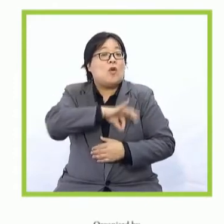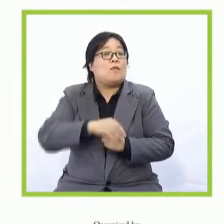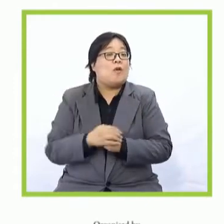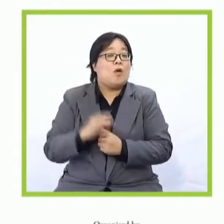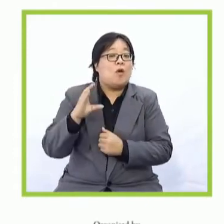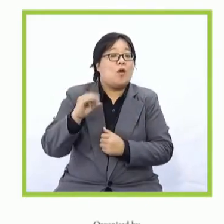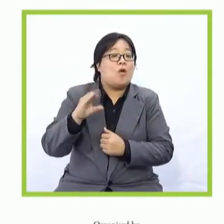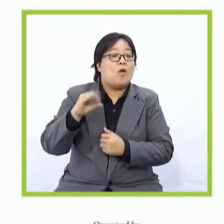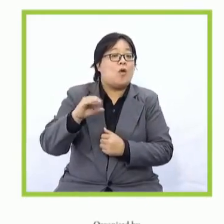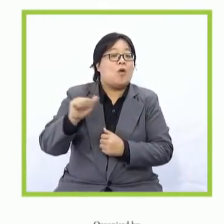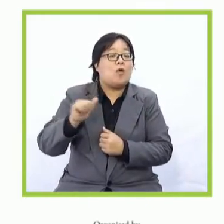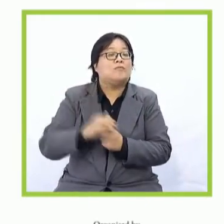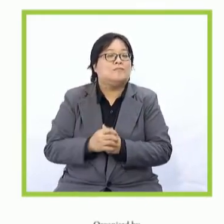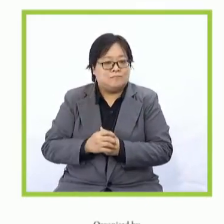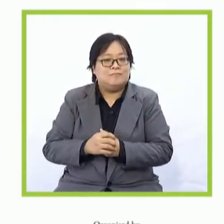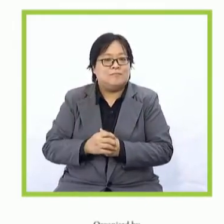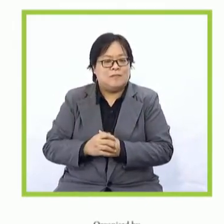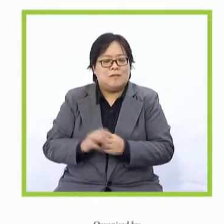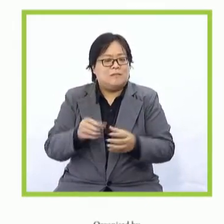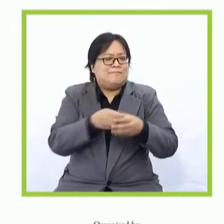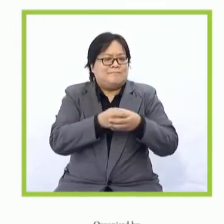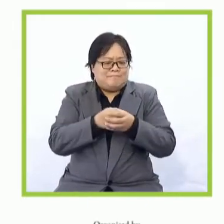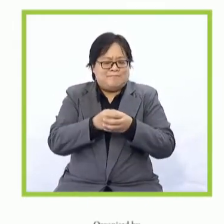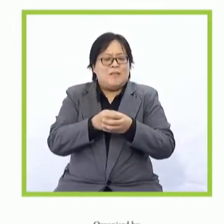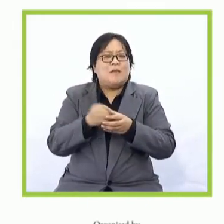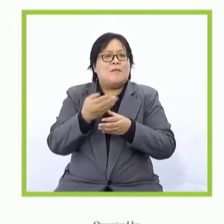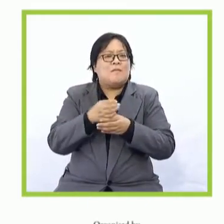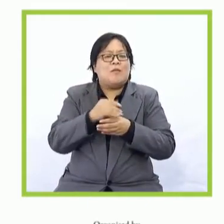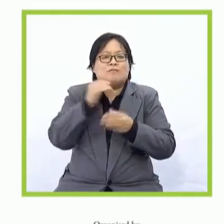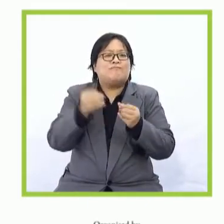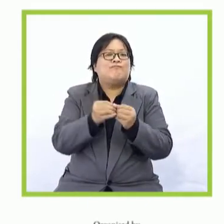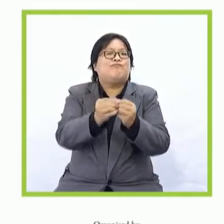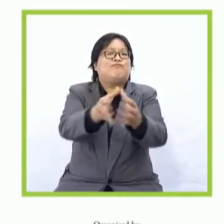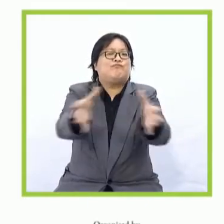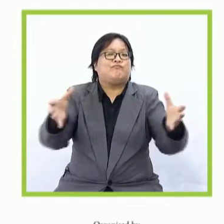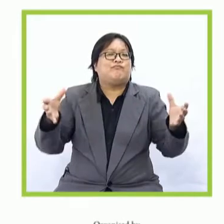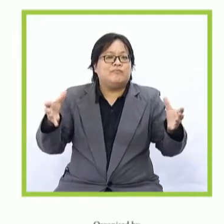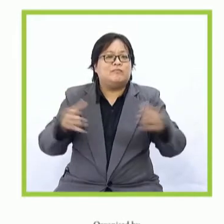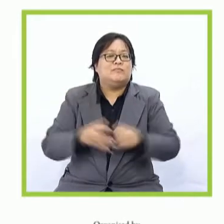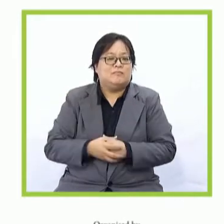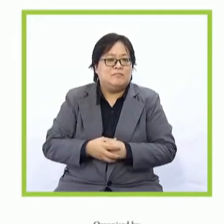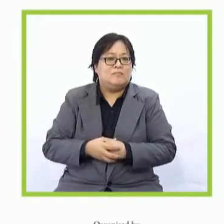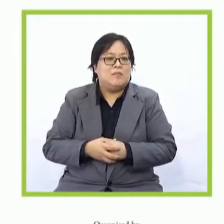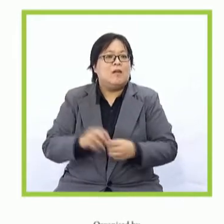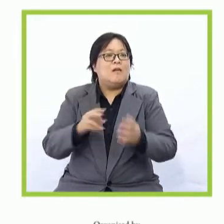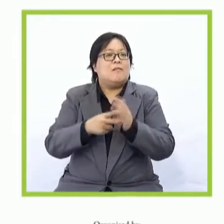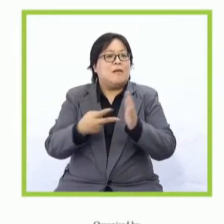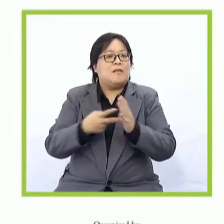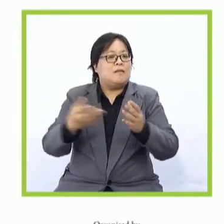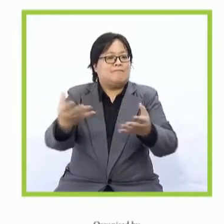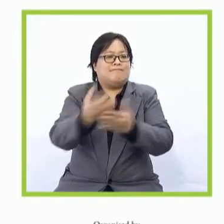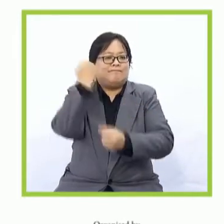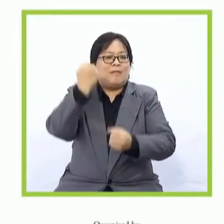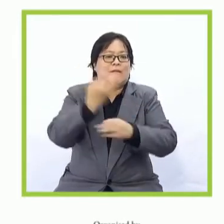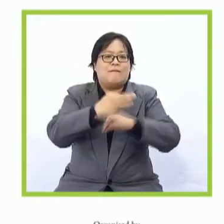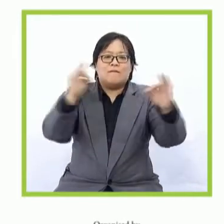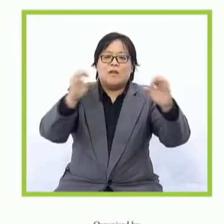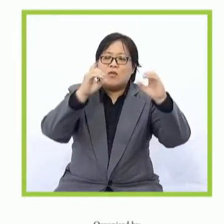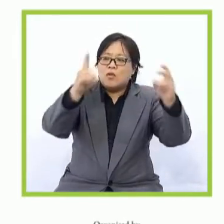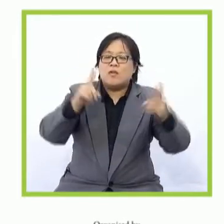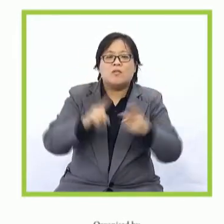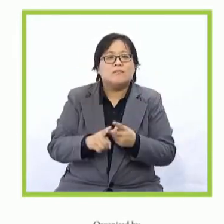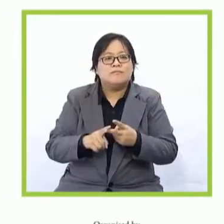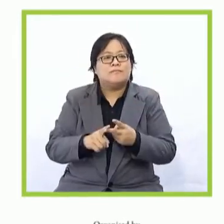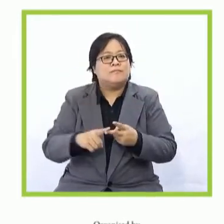just go to a small minority, but went to the whole country. It led to a rollout of free education, firstly to cocoa workers and